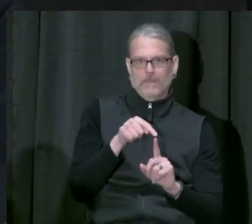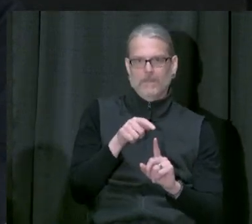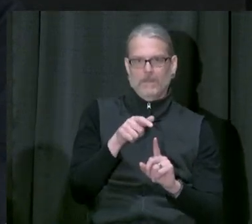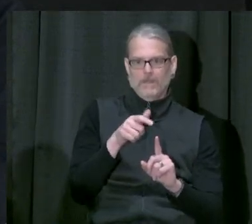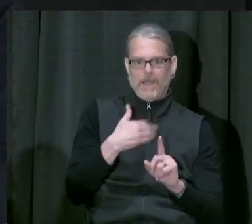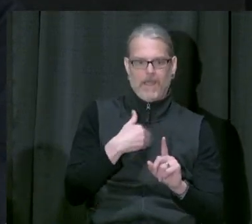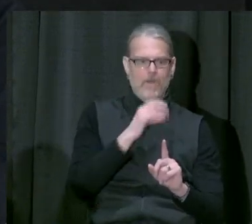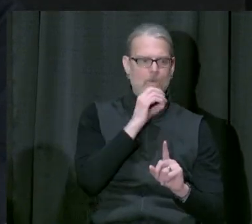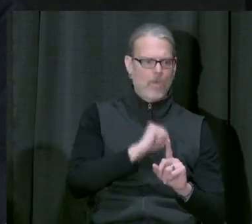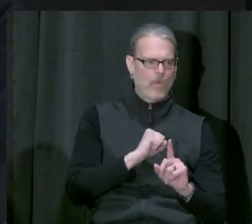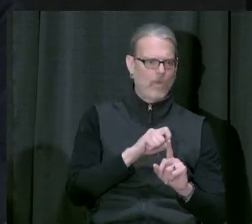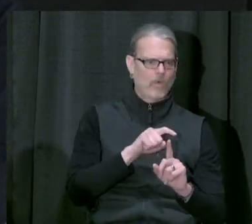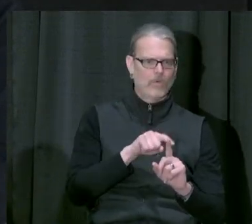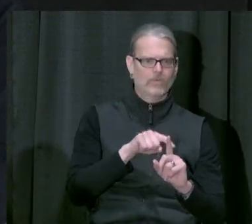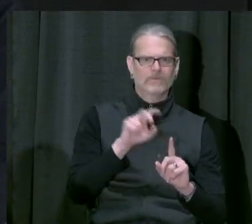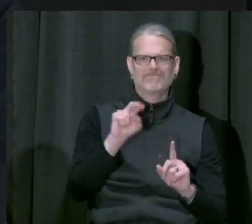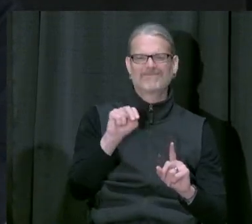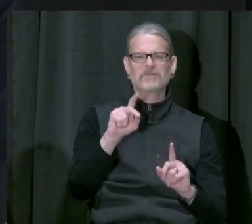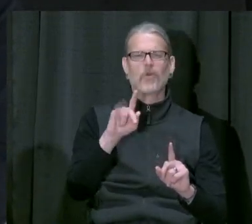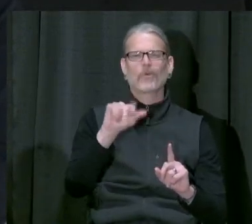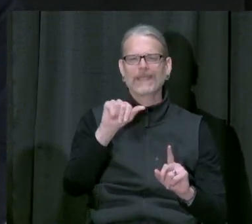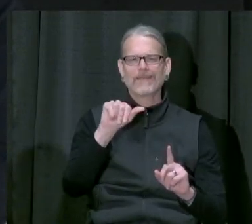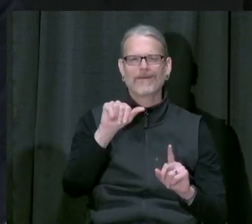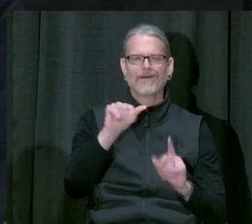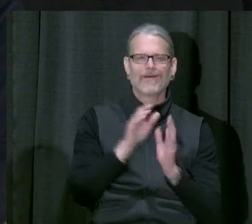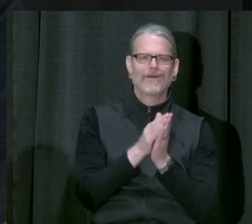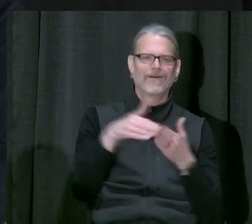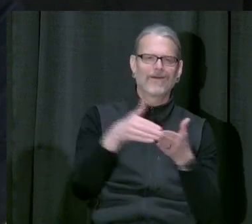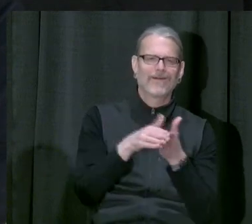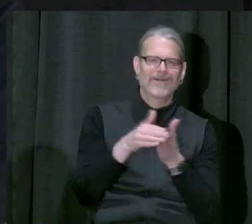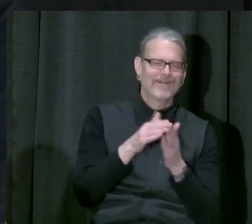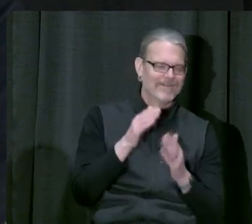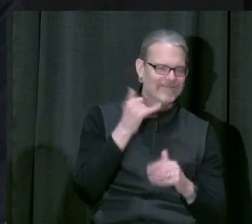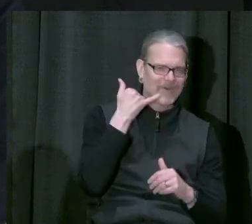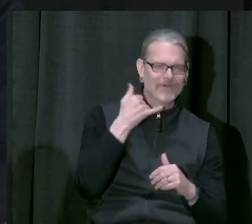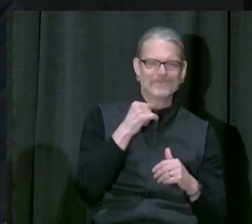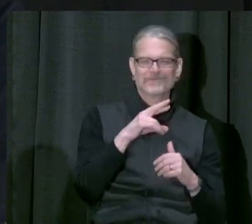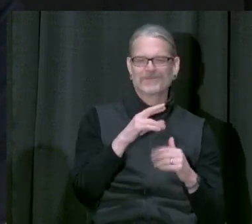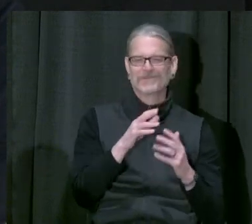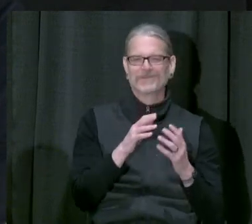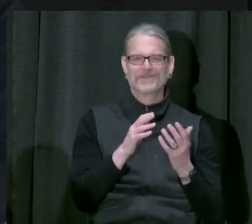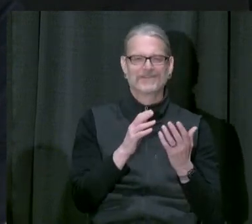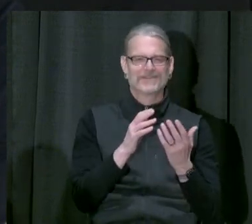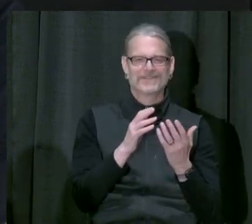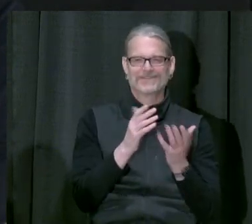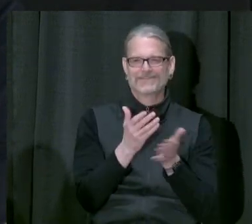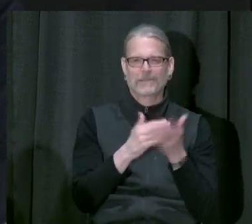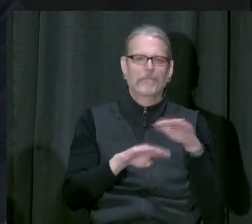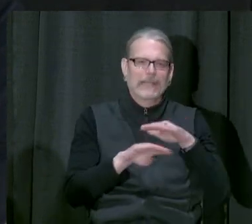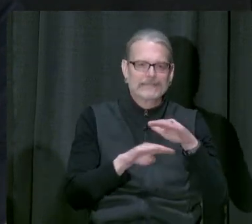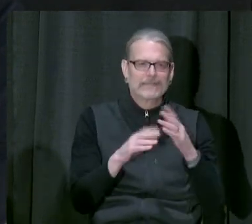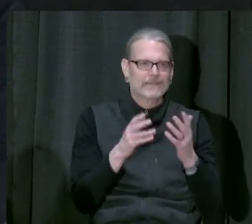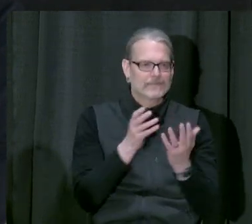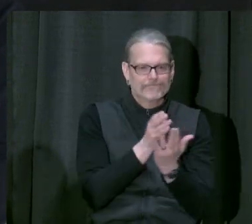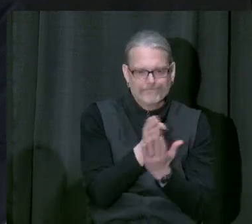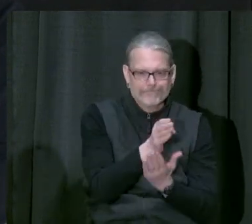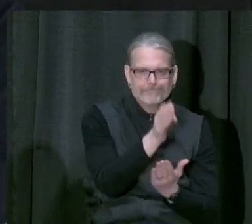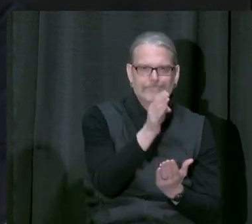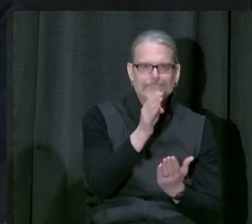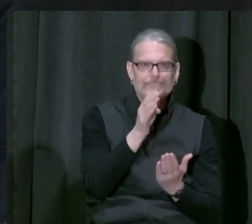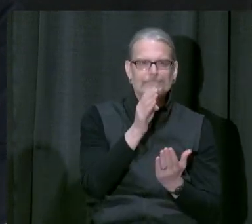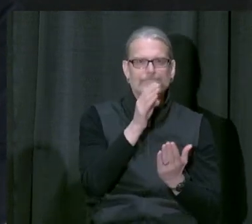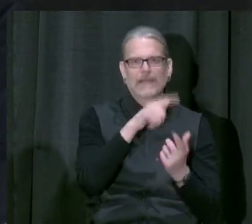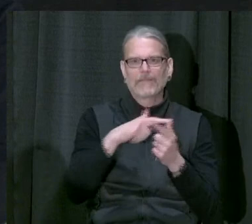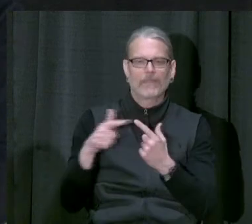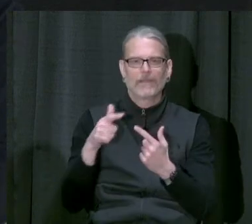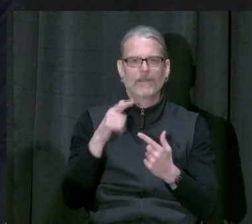old Nokia phones, where there was some basic wayfinding, to the iPhone and the Androids that